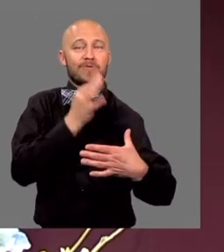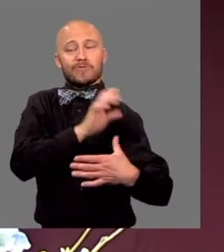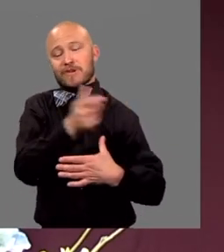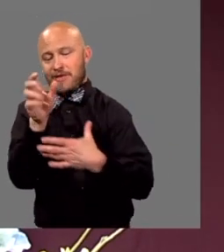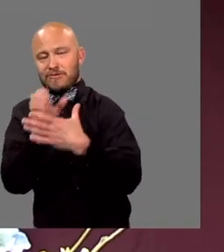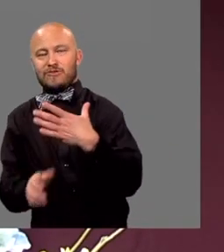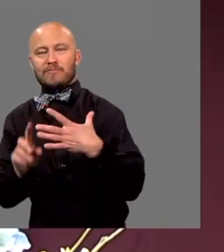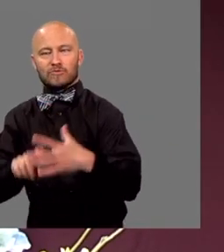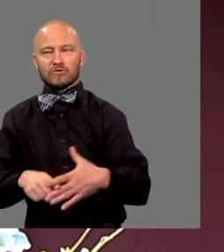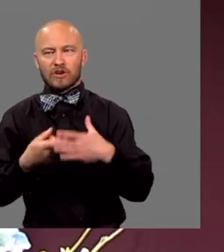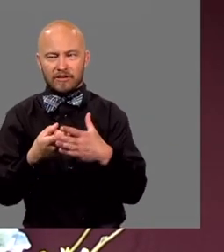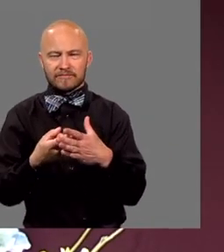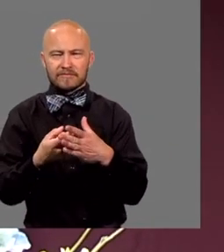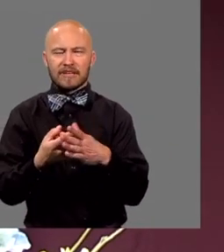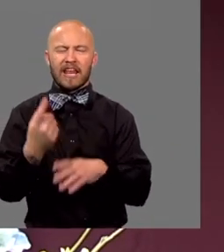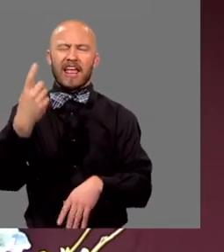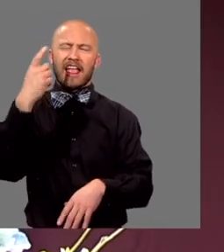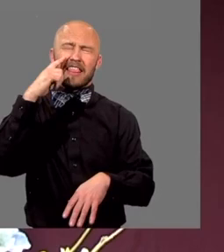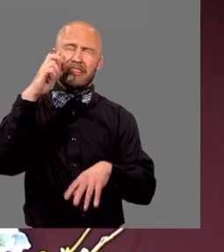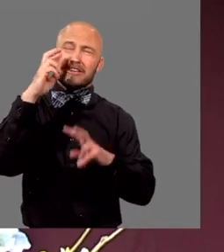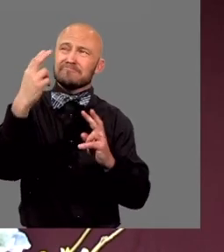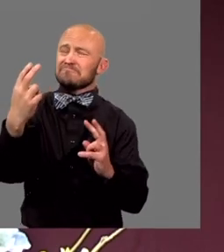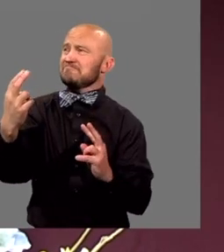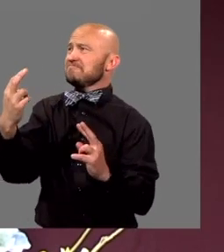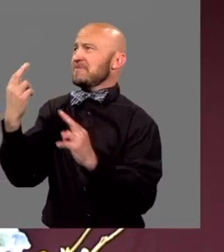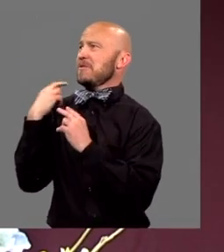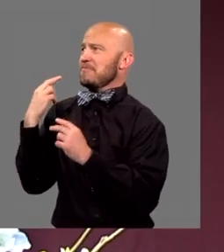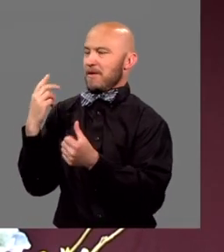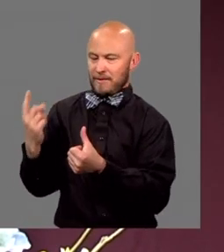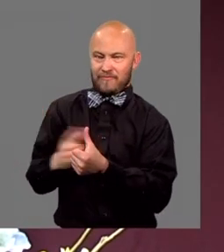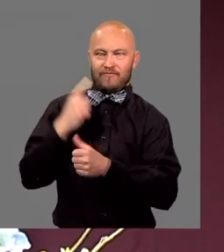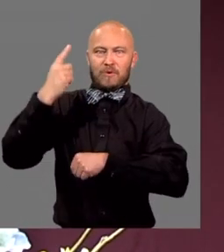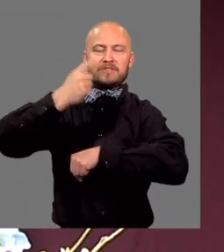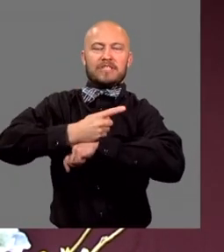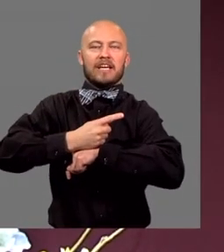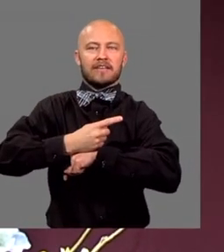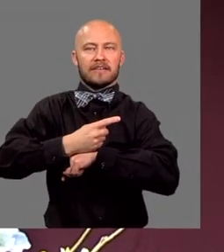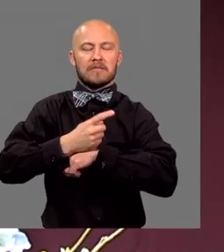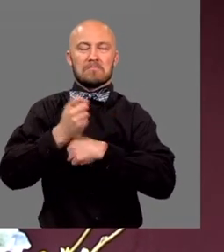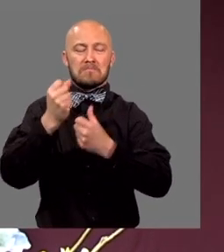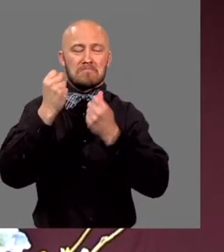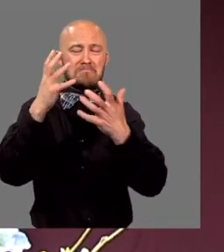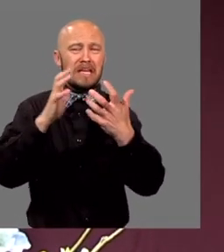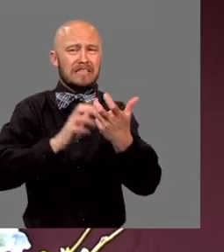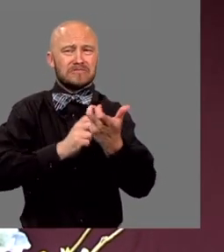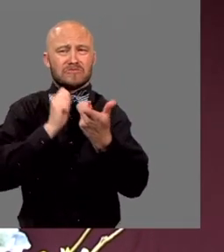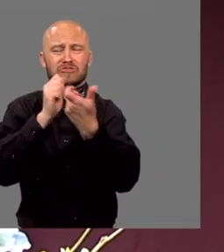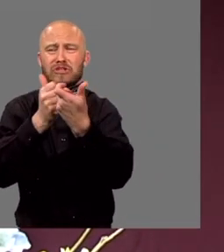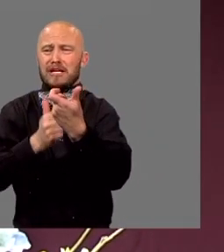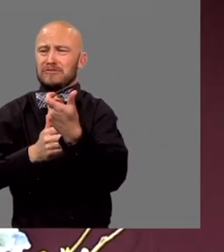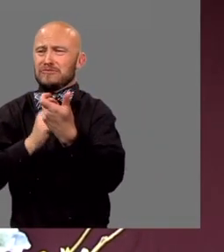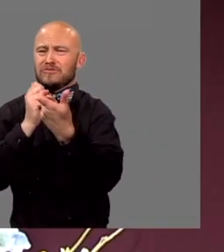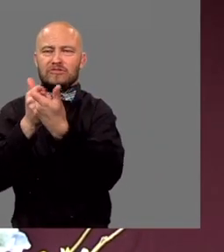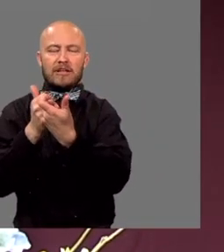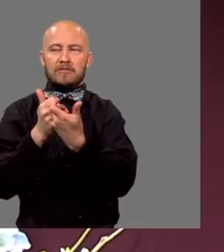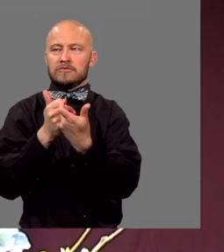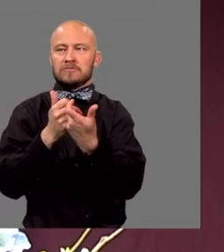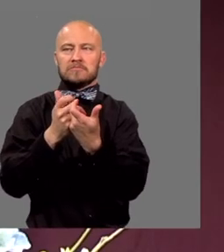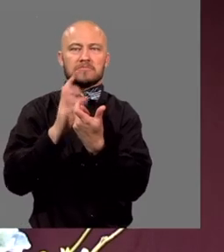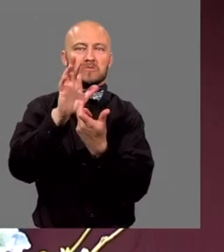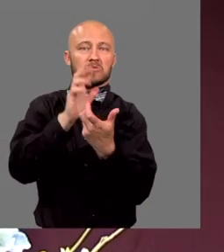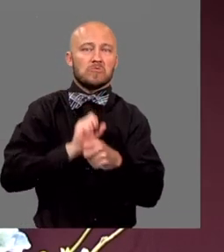to reflect on the day you began this journey. Think about the challenges you overcame. Think about the